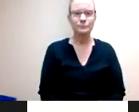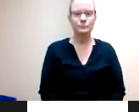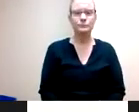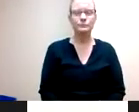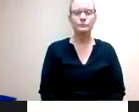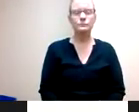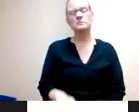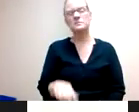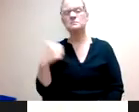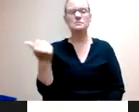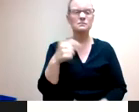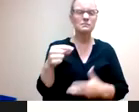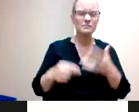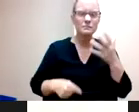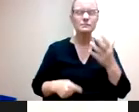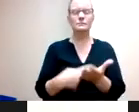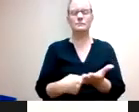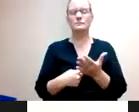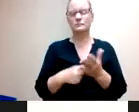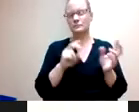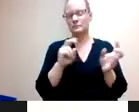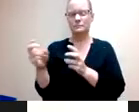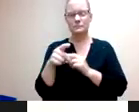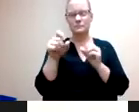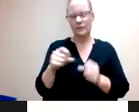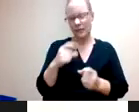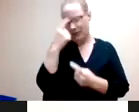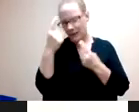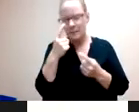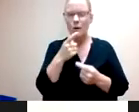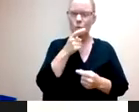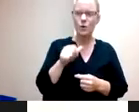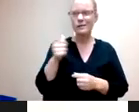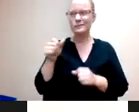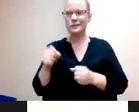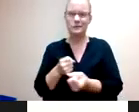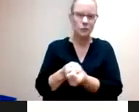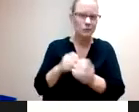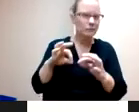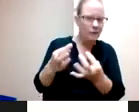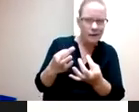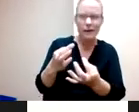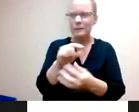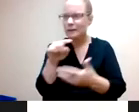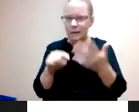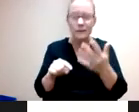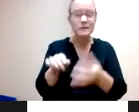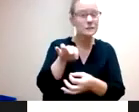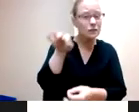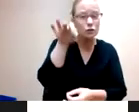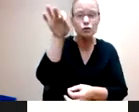These are some other discussion things that you can think about and who else can support the family, including spiritual